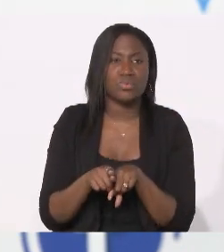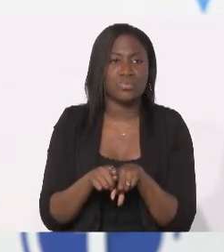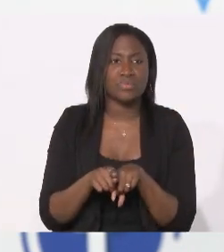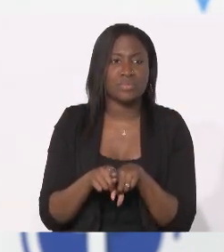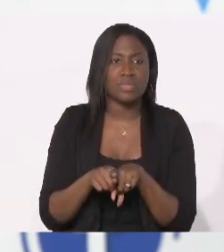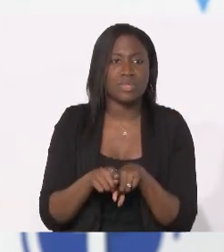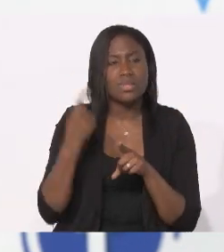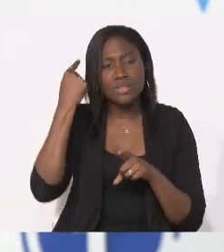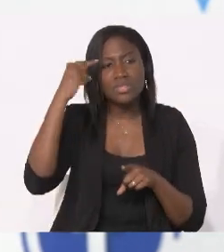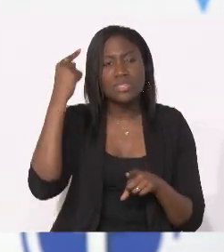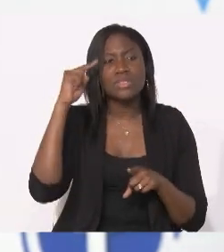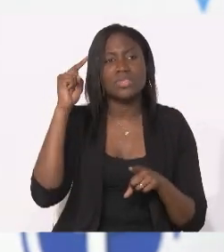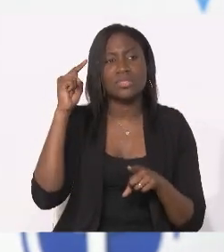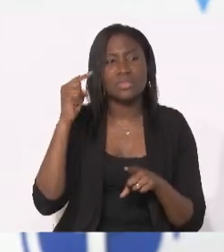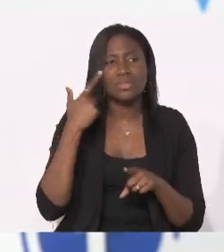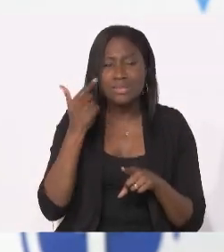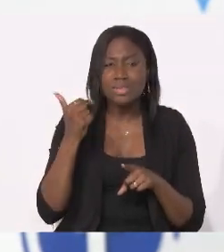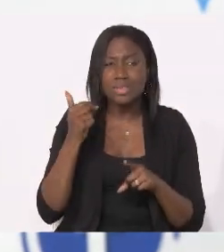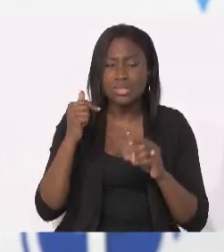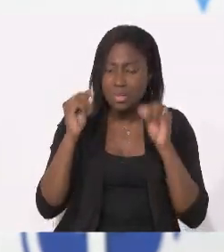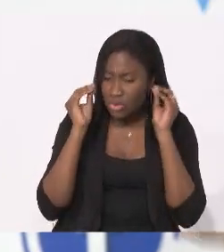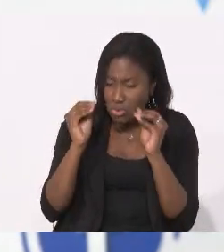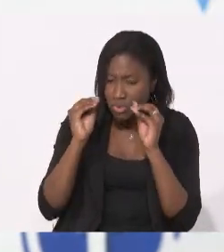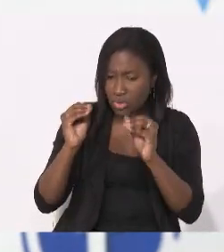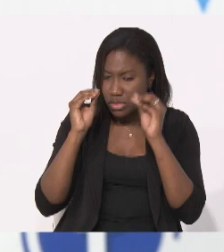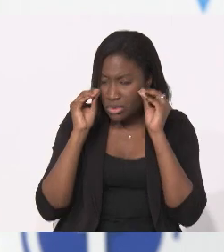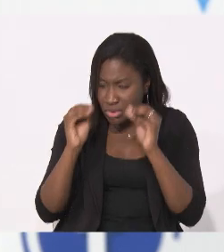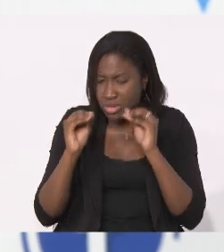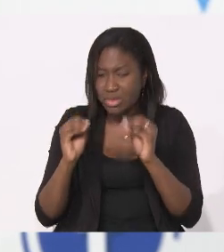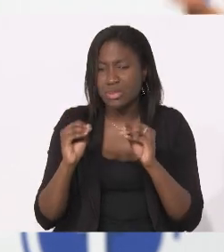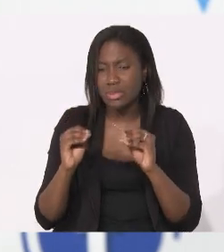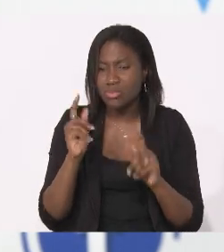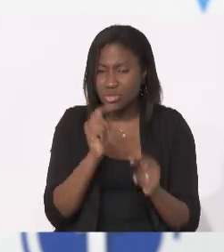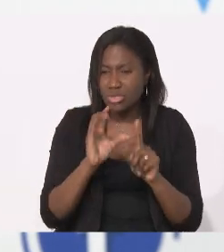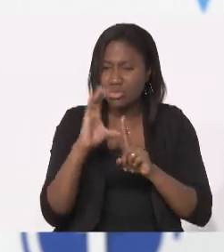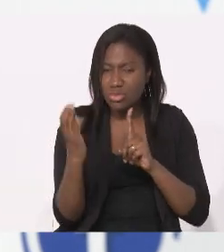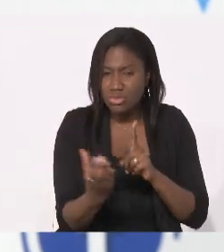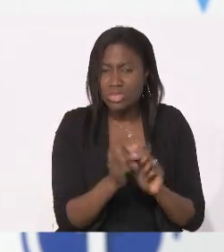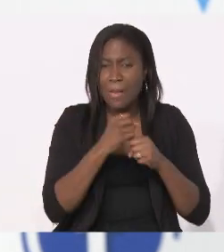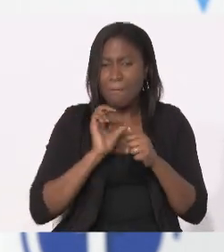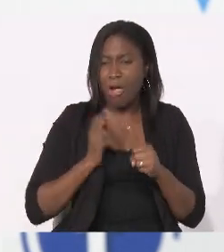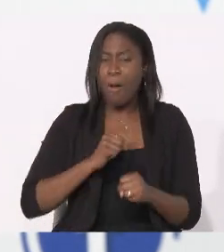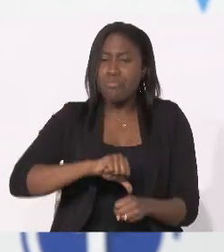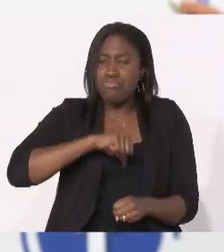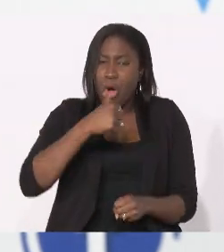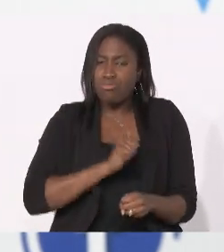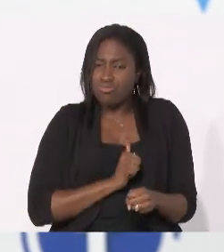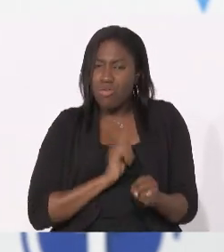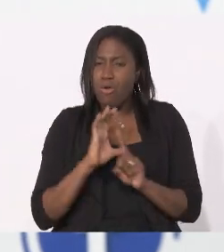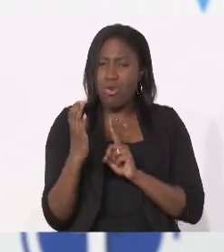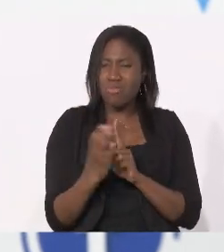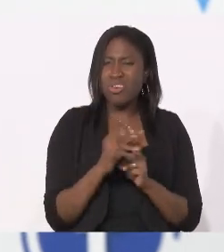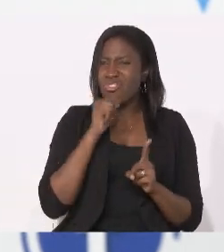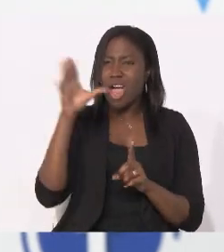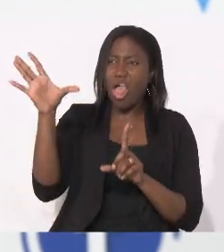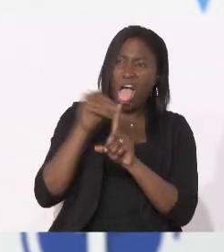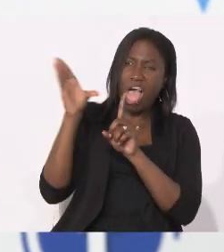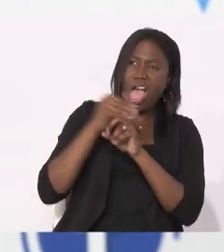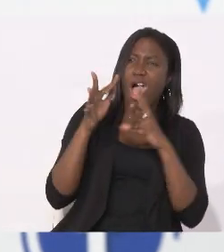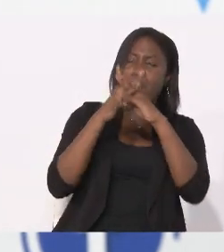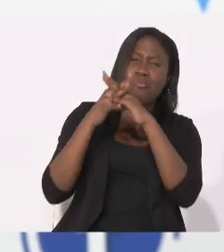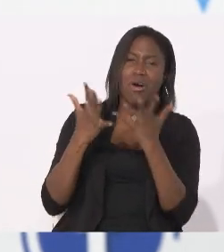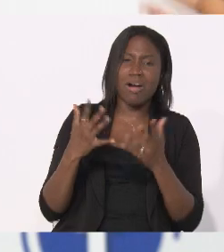forever. Film TT's been saying let's do this. The chamber is driving this. You know, but I think it